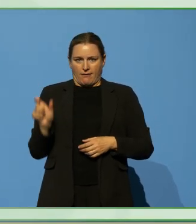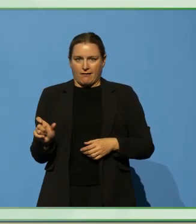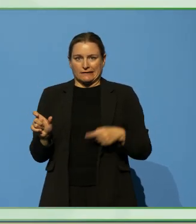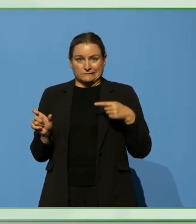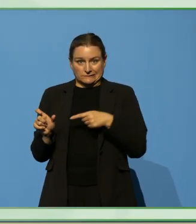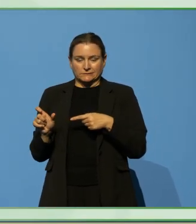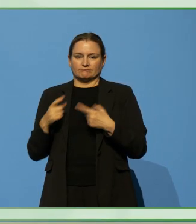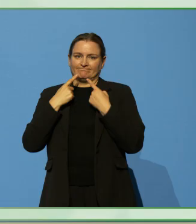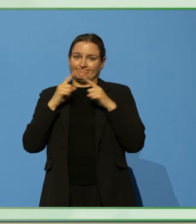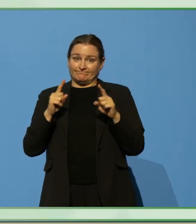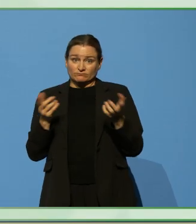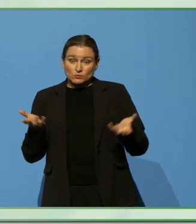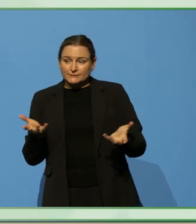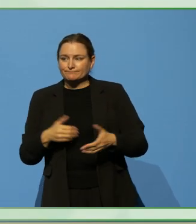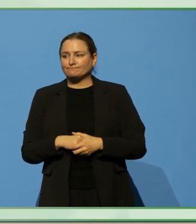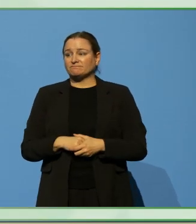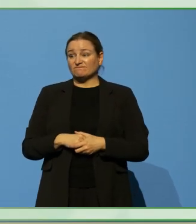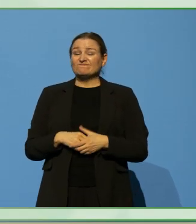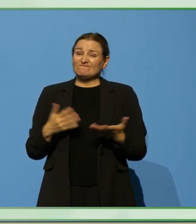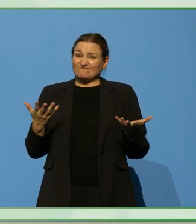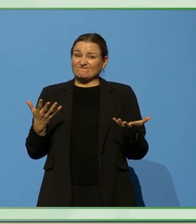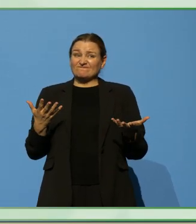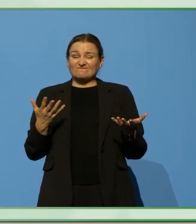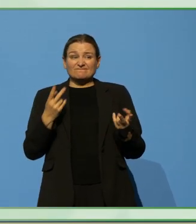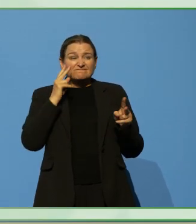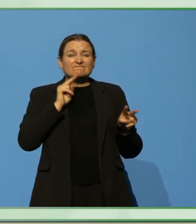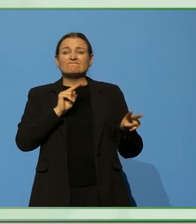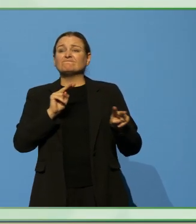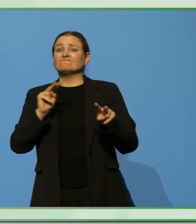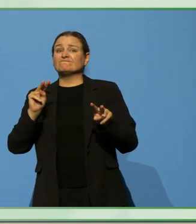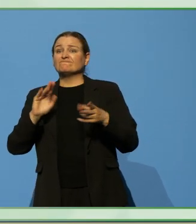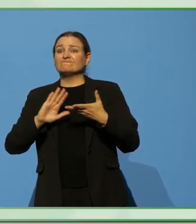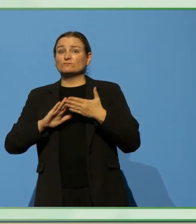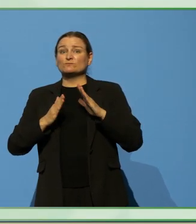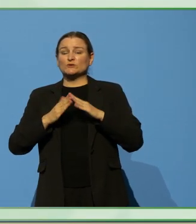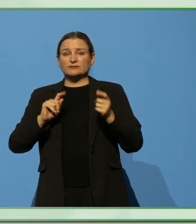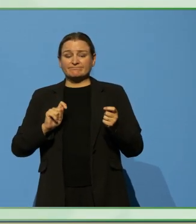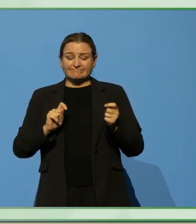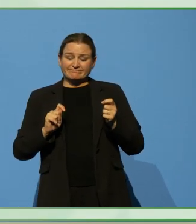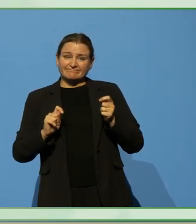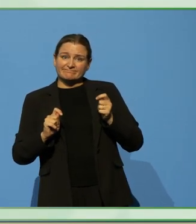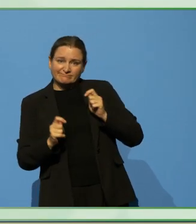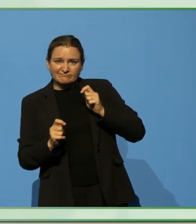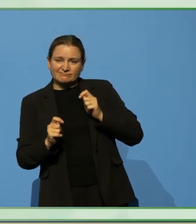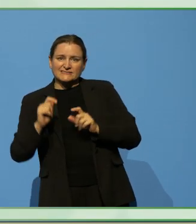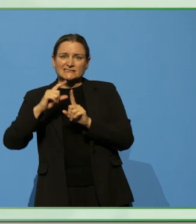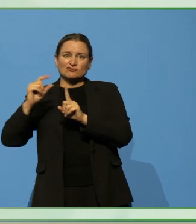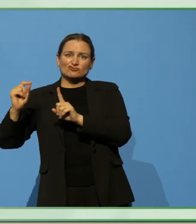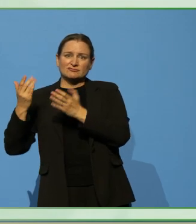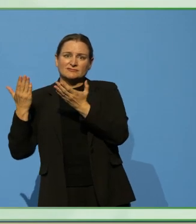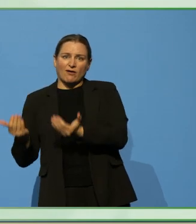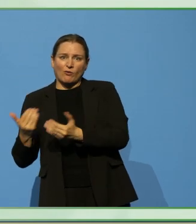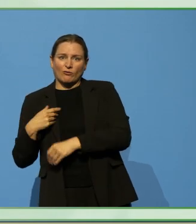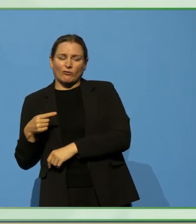you look to what is happening, the whole society is going digital. So we should also make sure